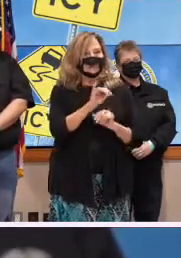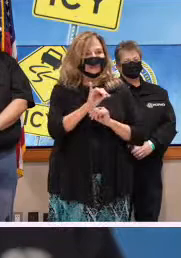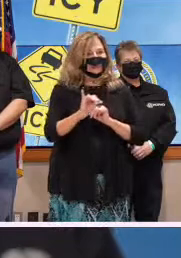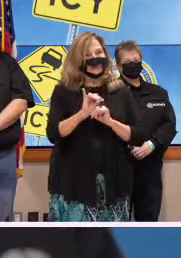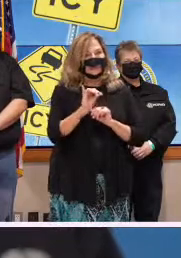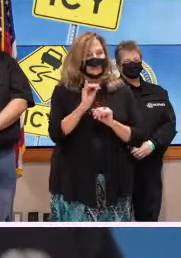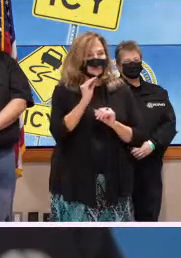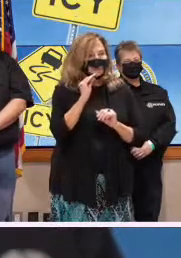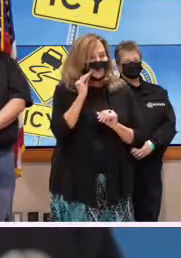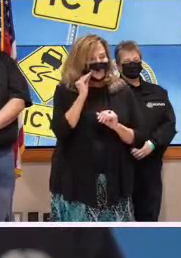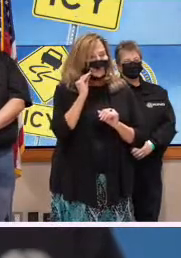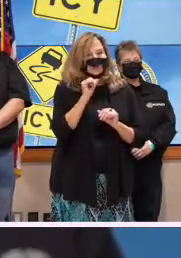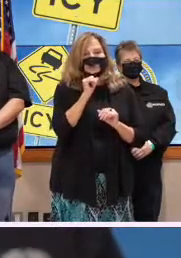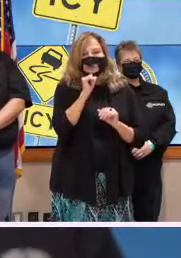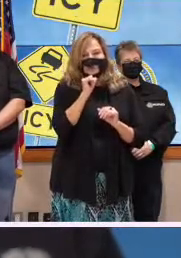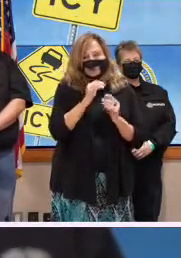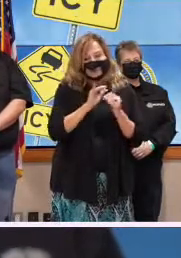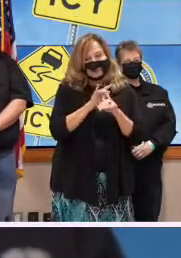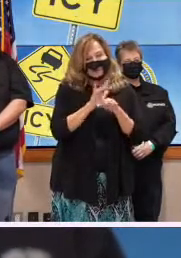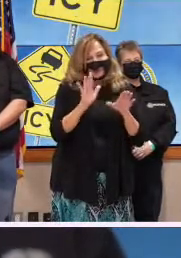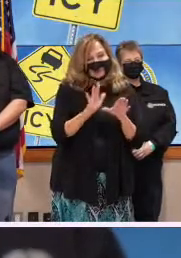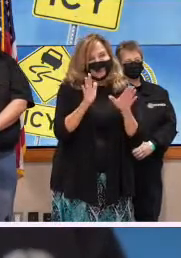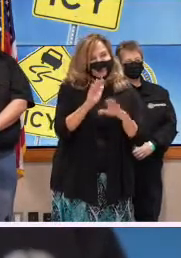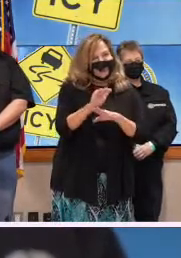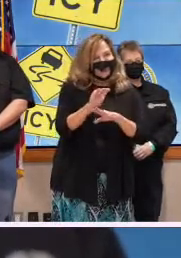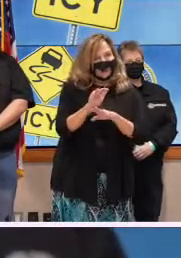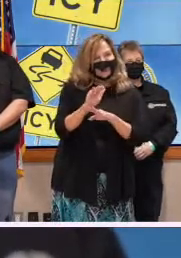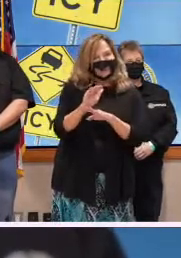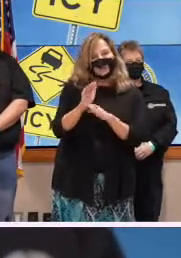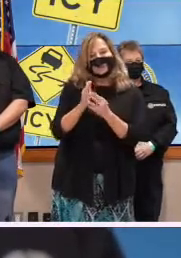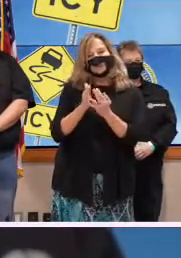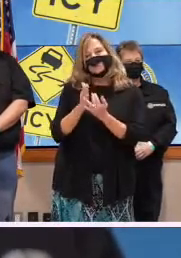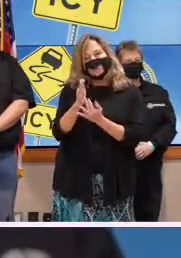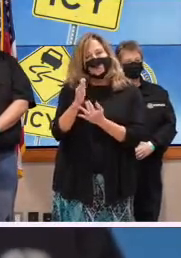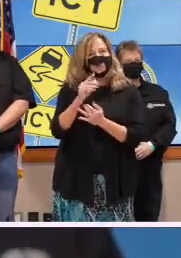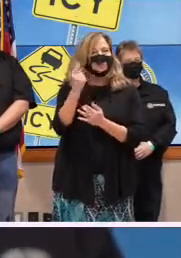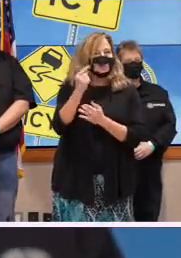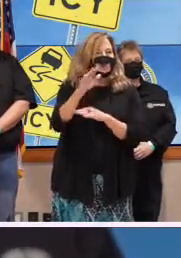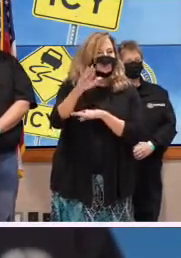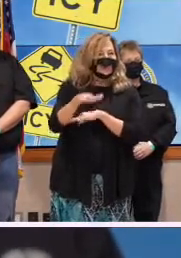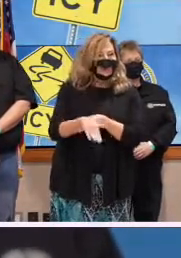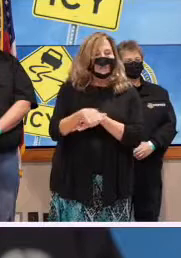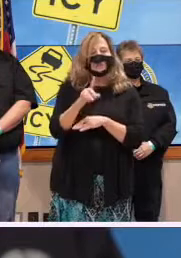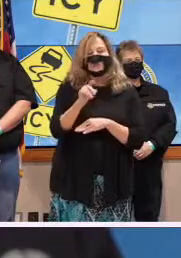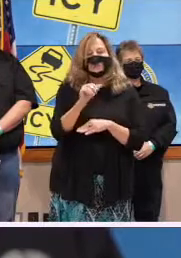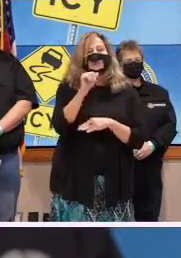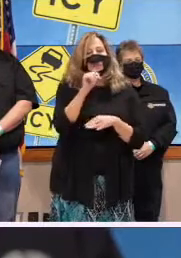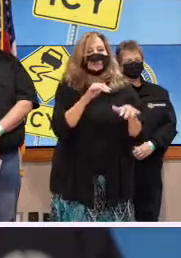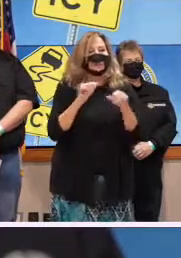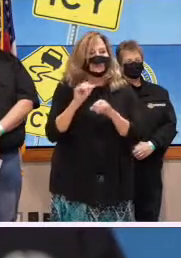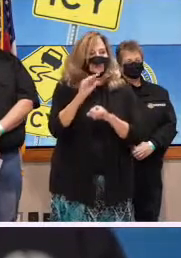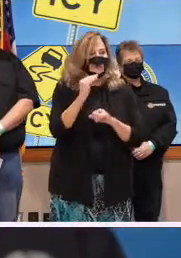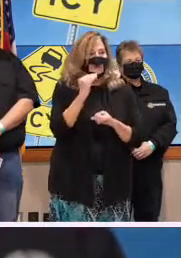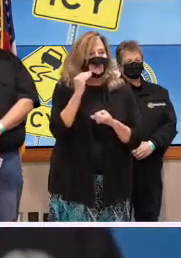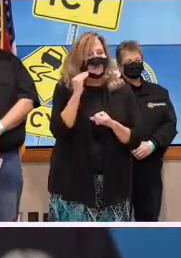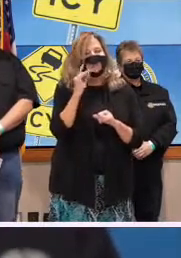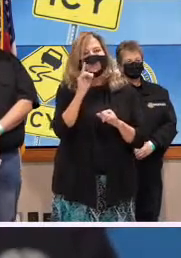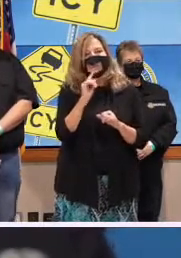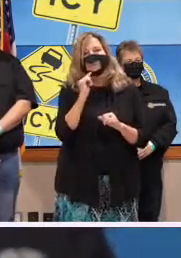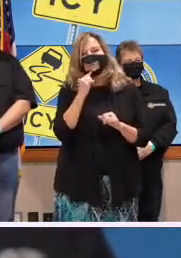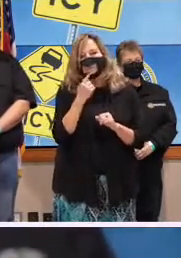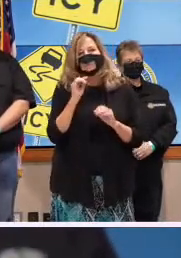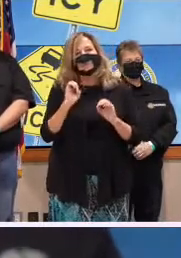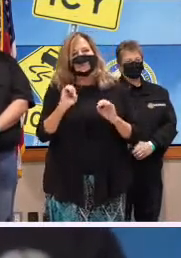starting Sunday night through Tuesday. Unless it is a dire, supercritical